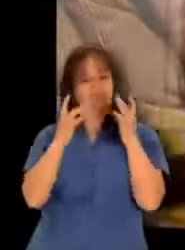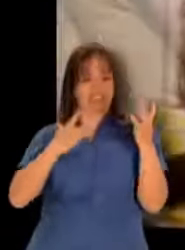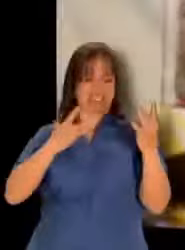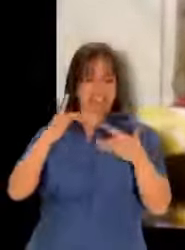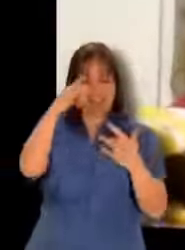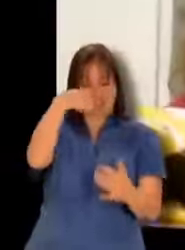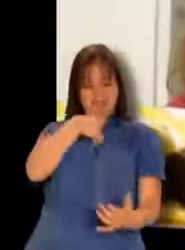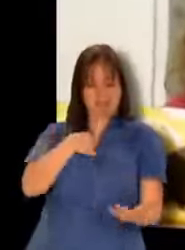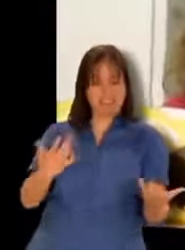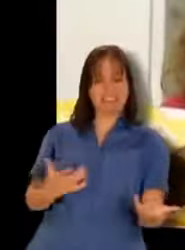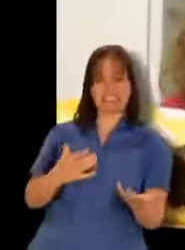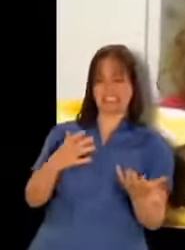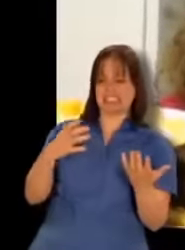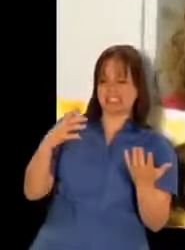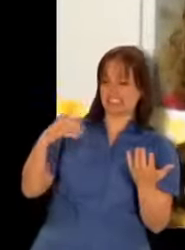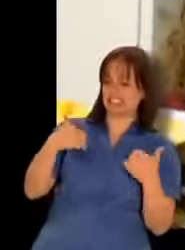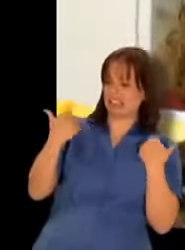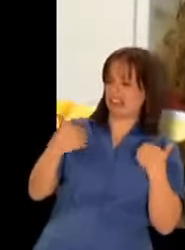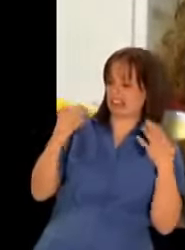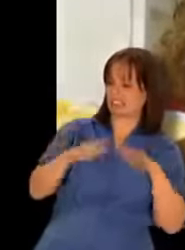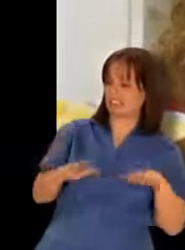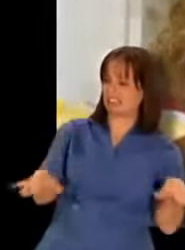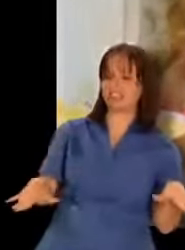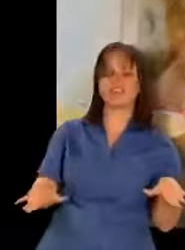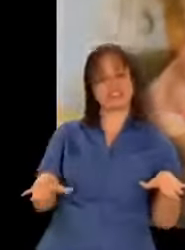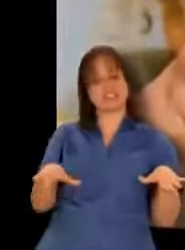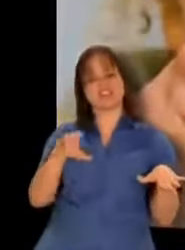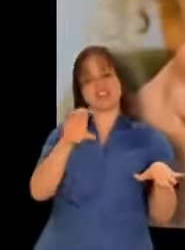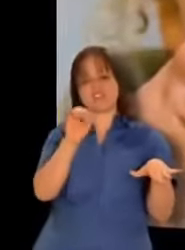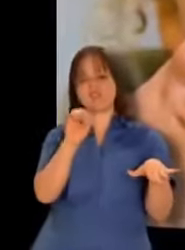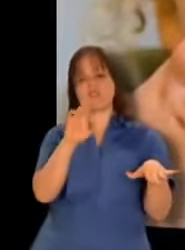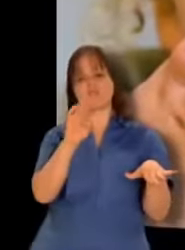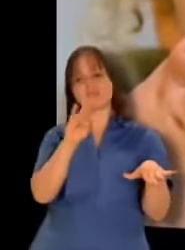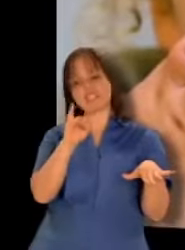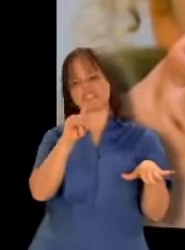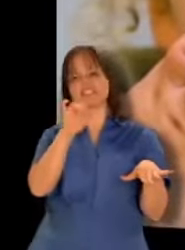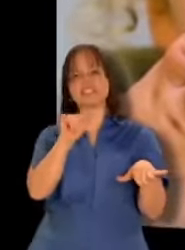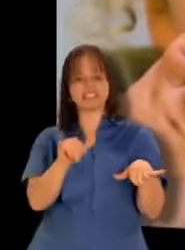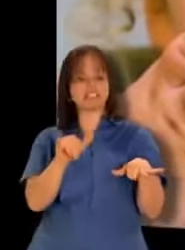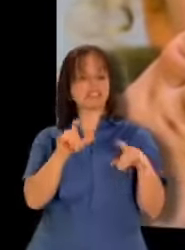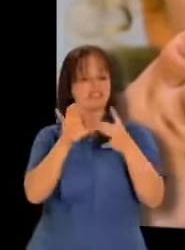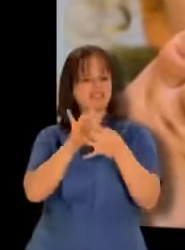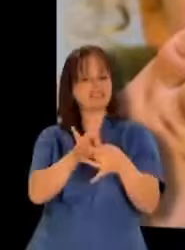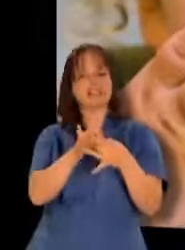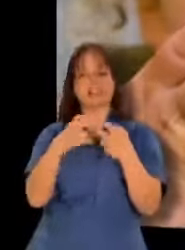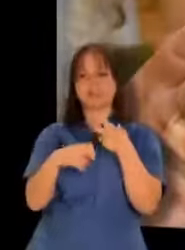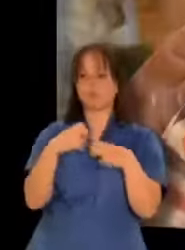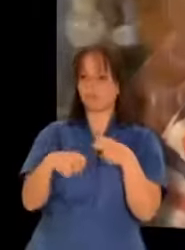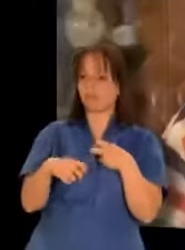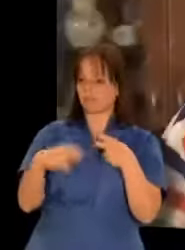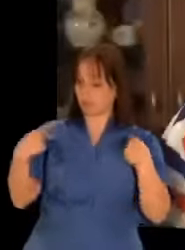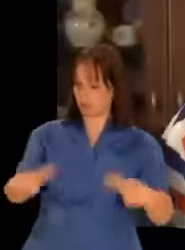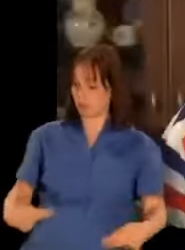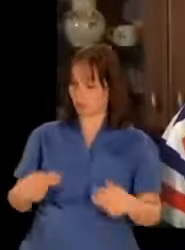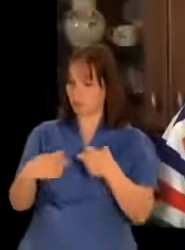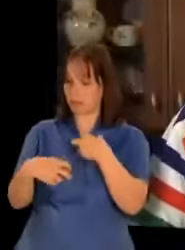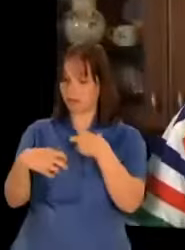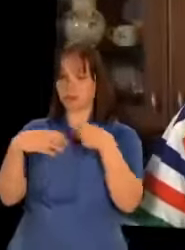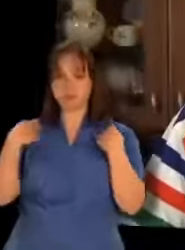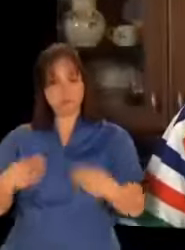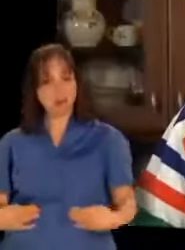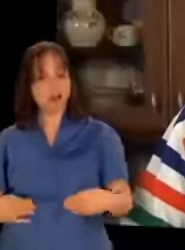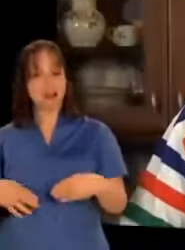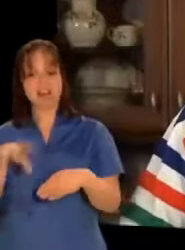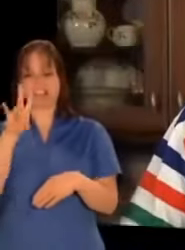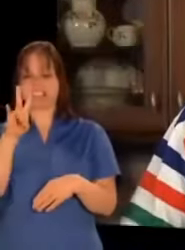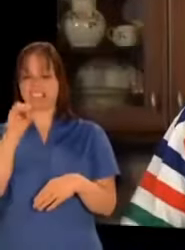our children, are facing record amounts of obesity and related problems. The human body is made up of